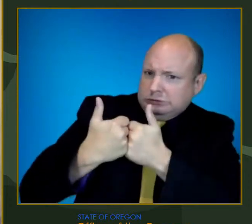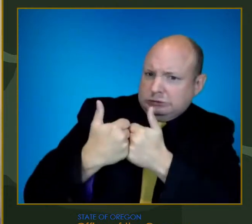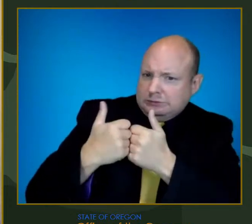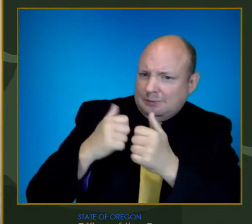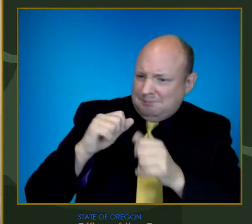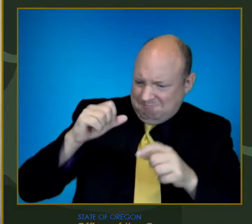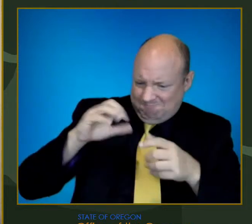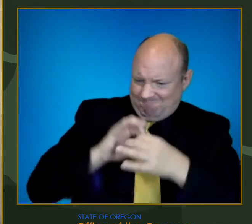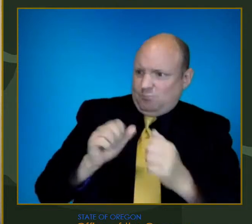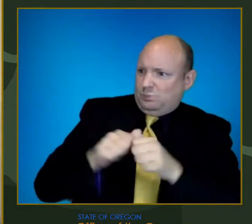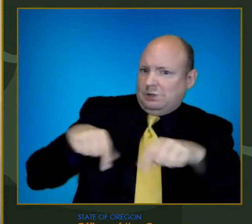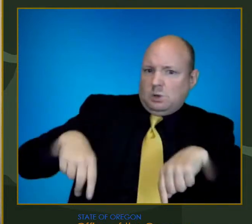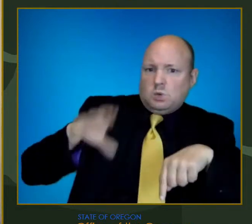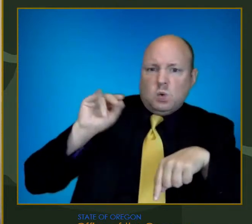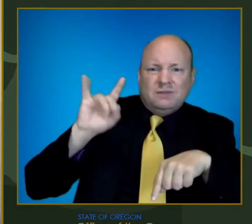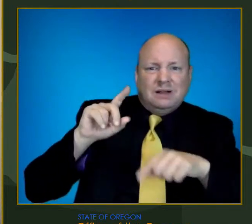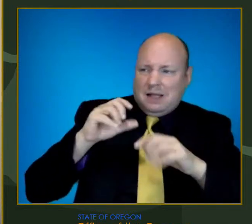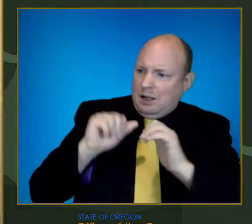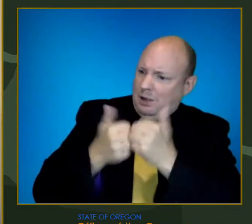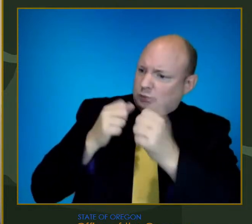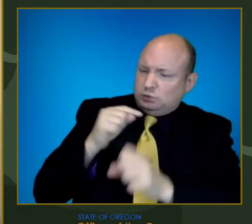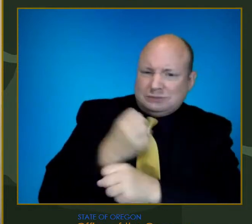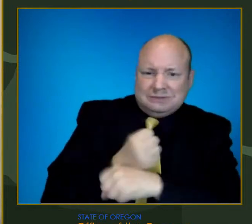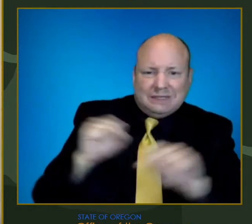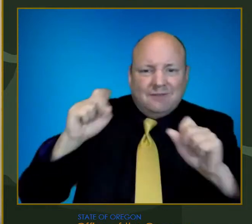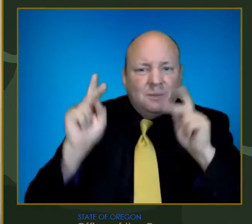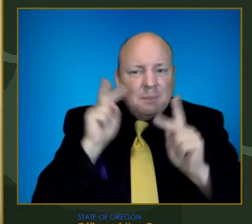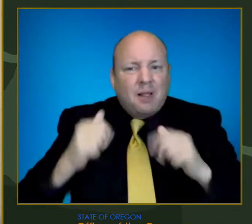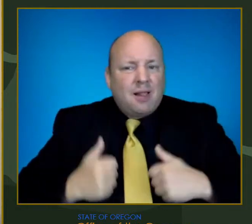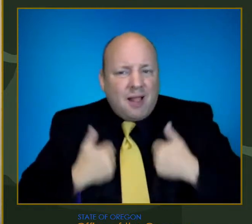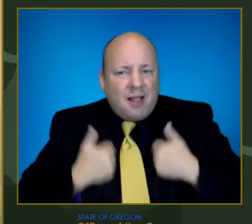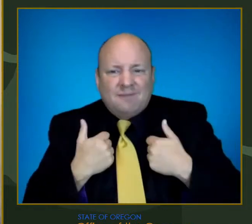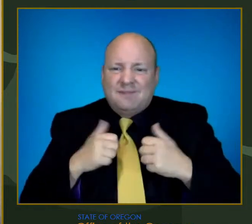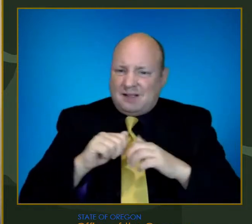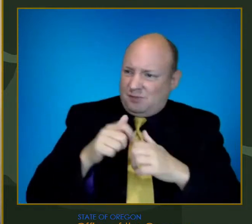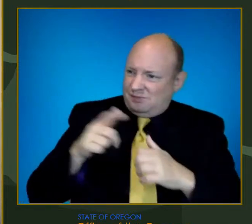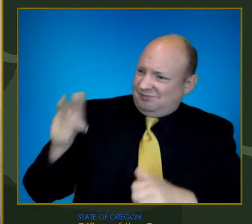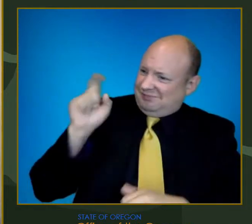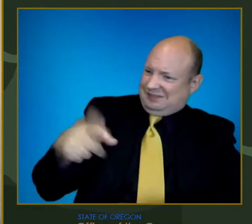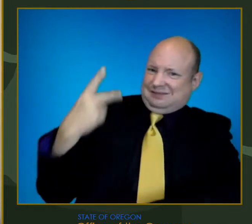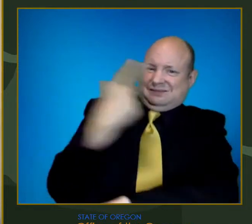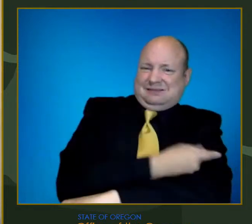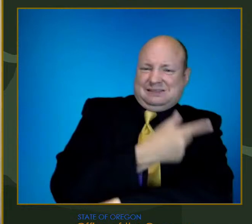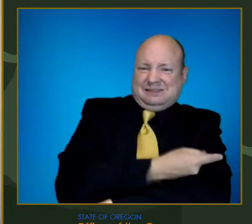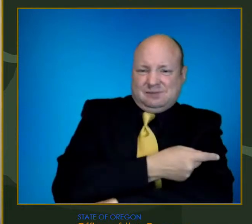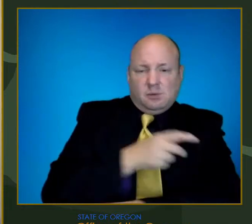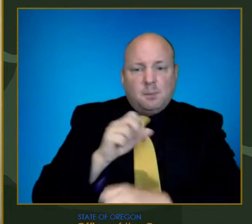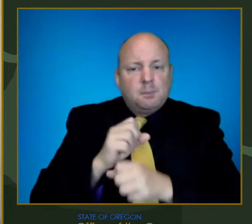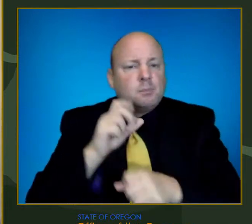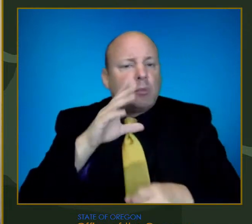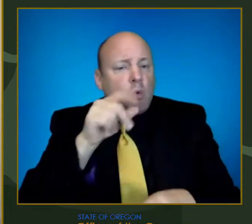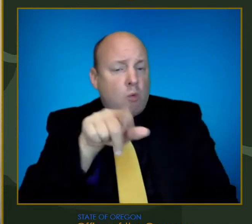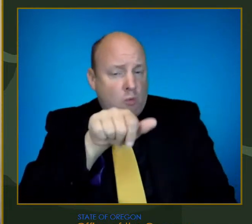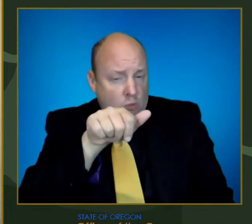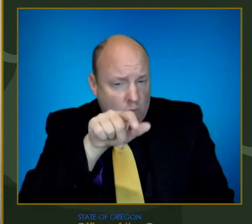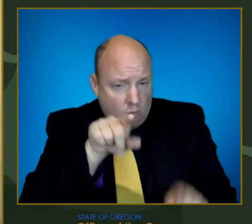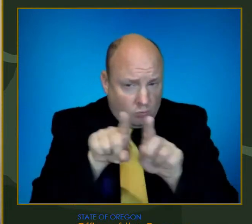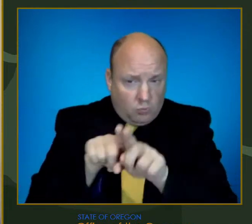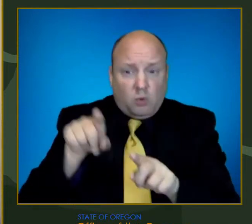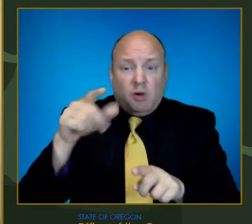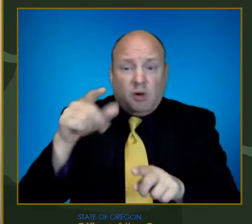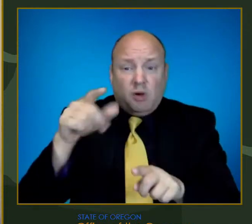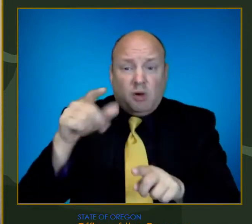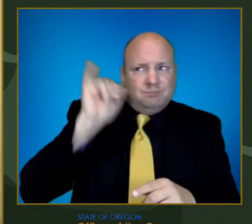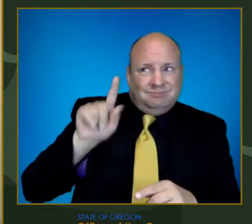whether they have COVID-19 or something else. We also know that our schools are a critically important